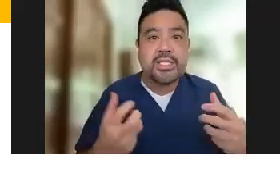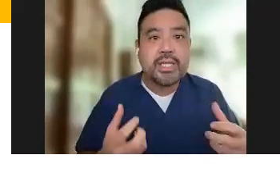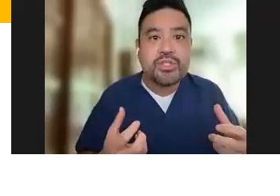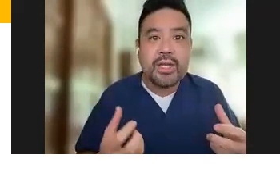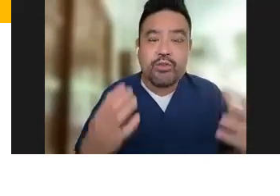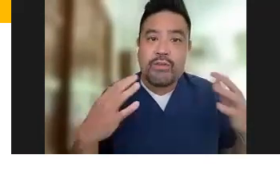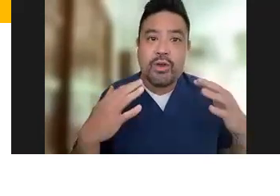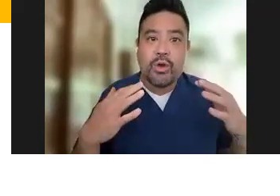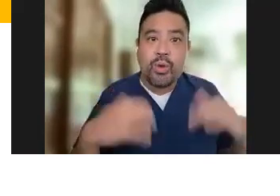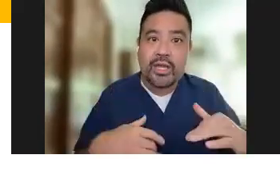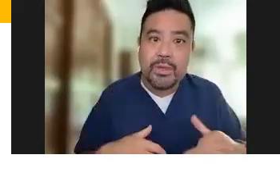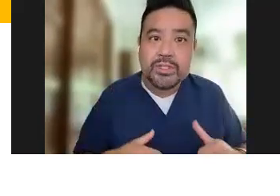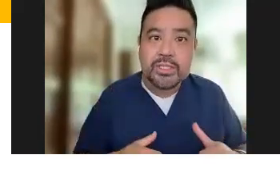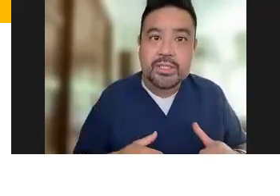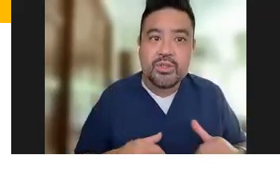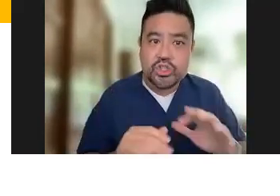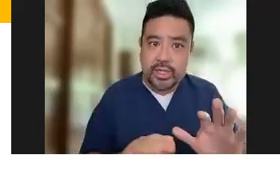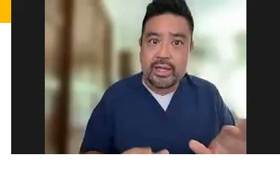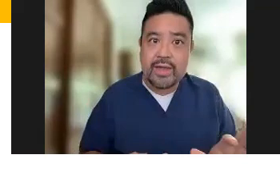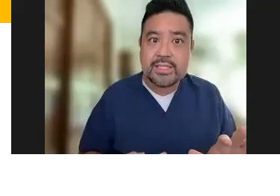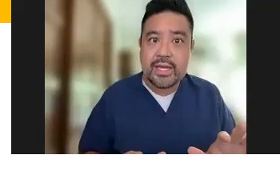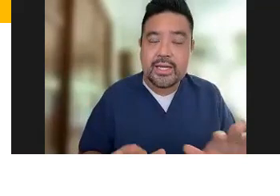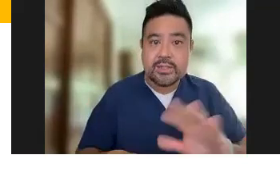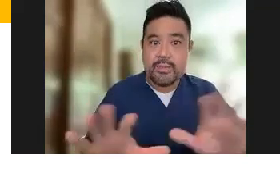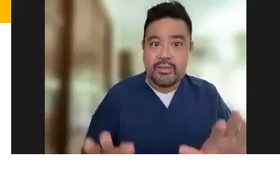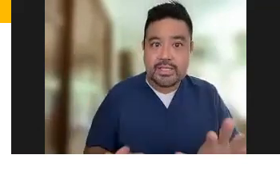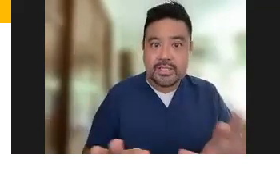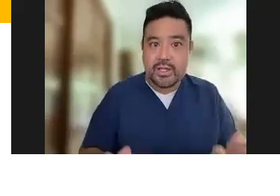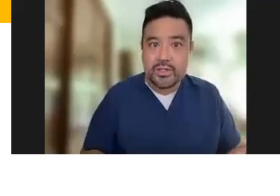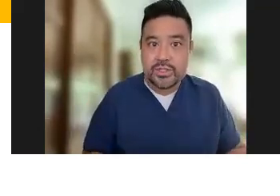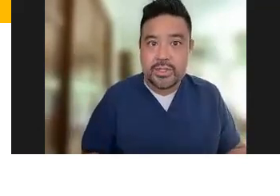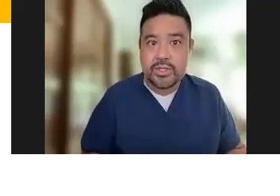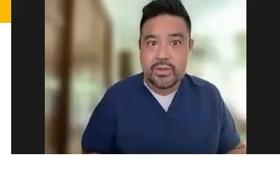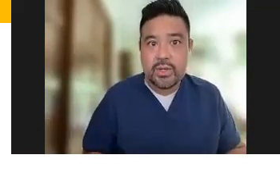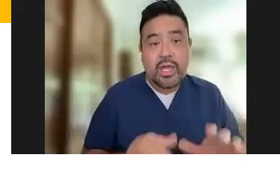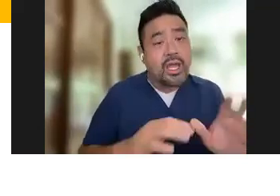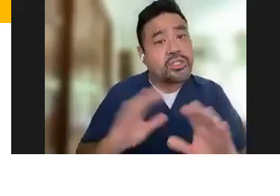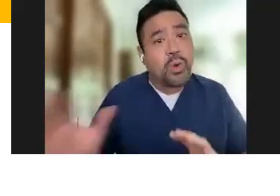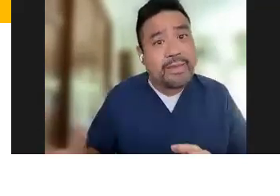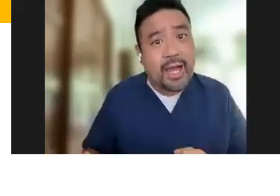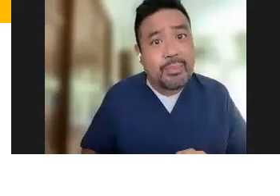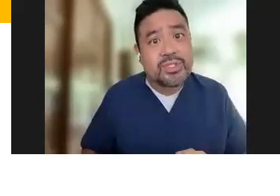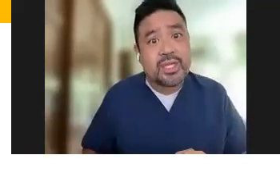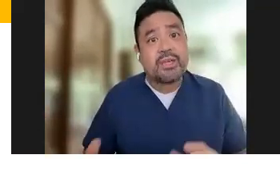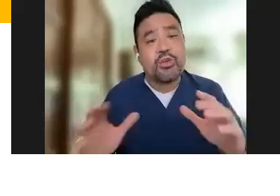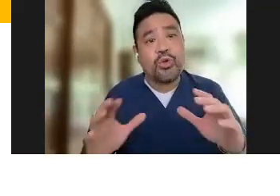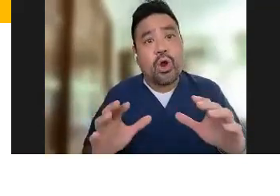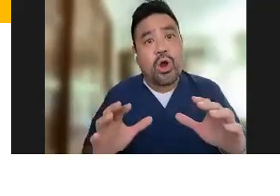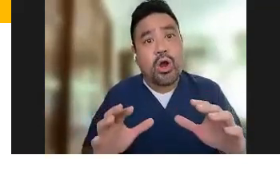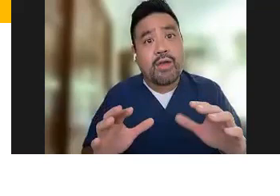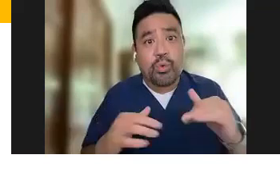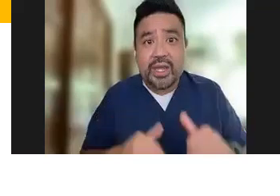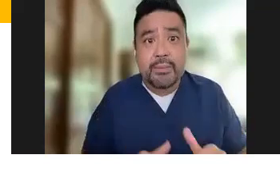there's a misconception that if you have a weak immune system, you shouldn't get vaccinated because maybe the vaccine's gonna do something to you. It's quite the opposite. If